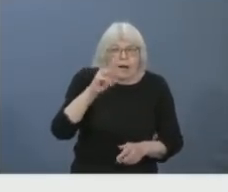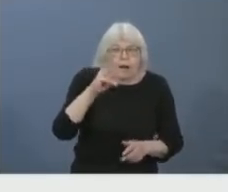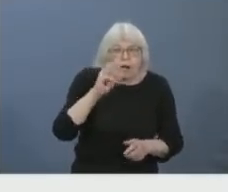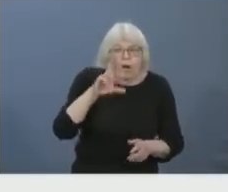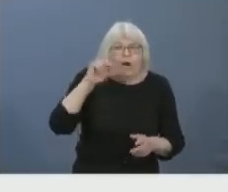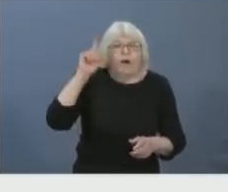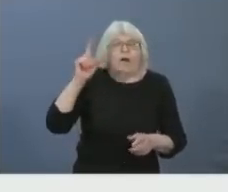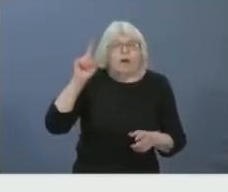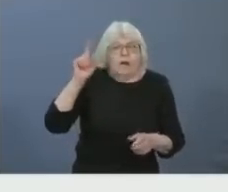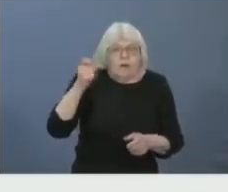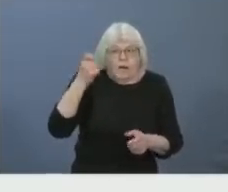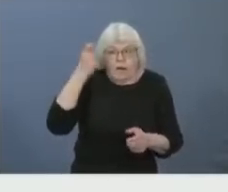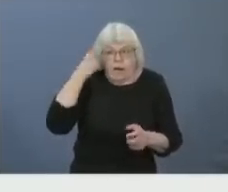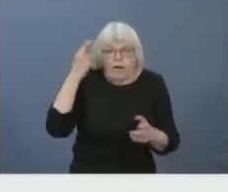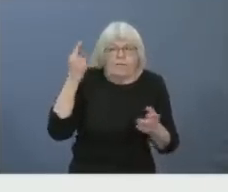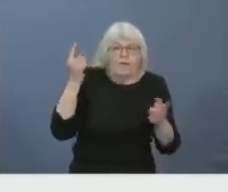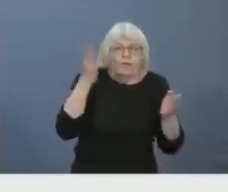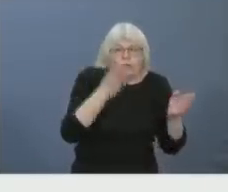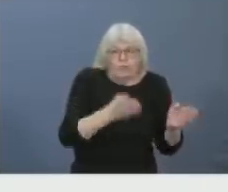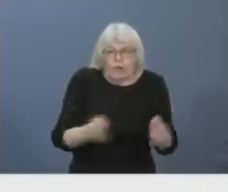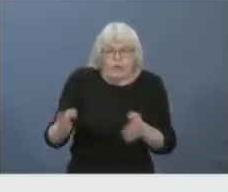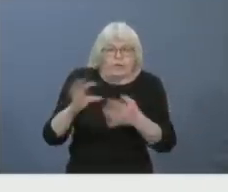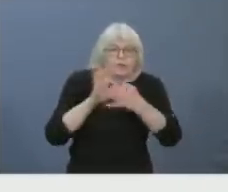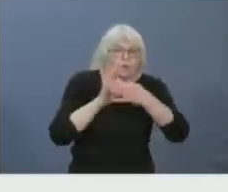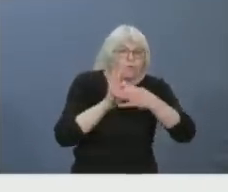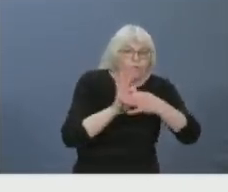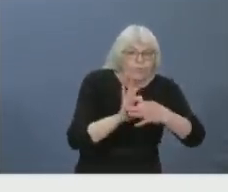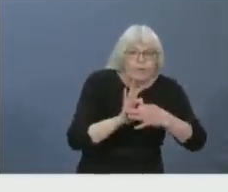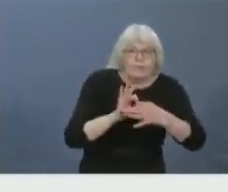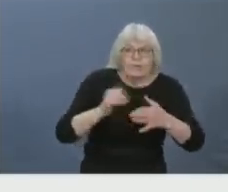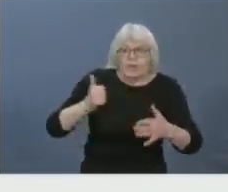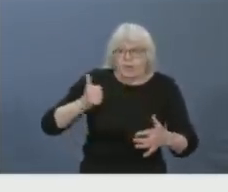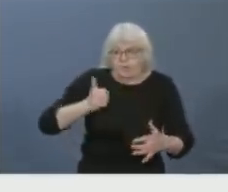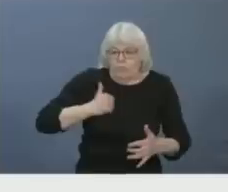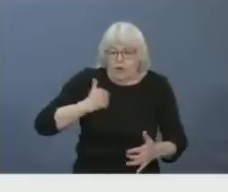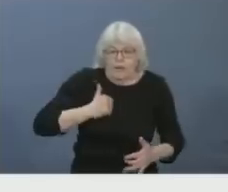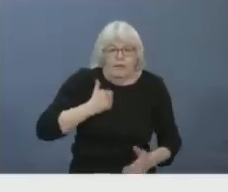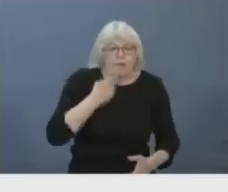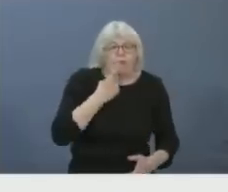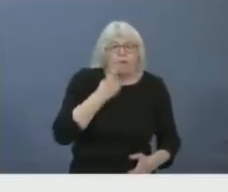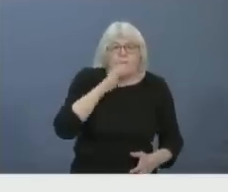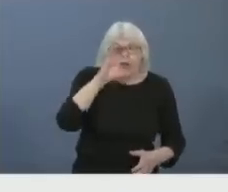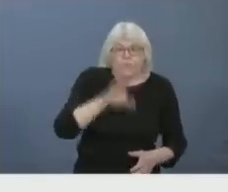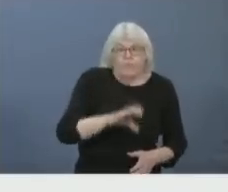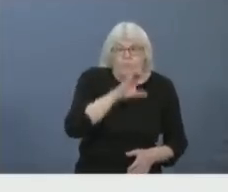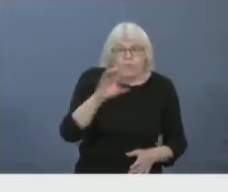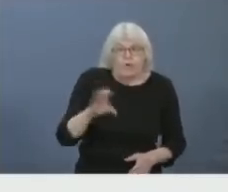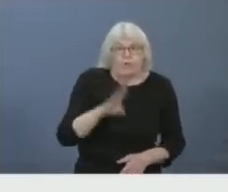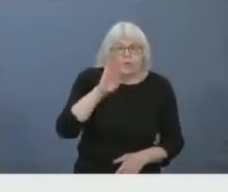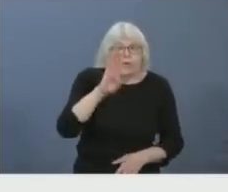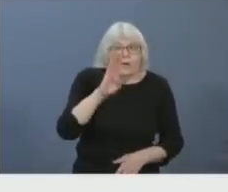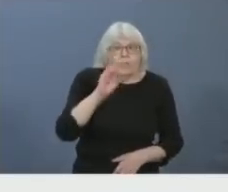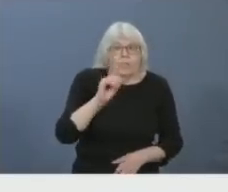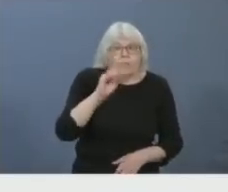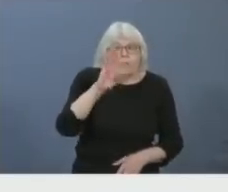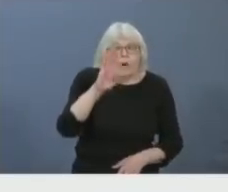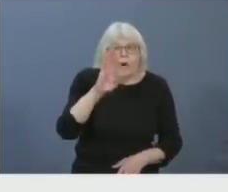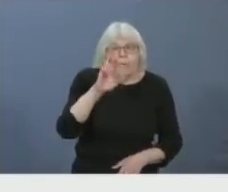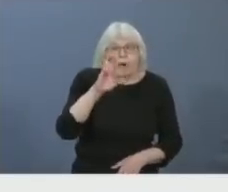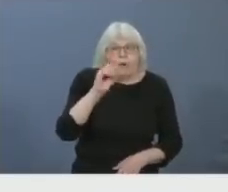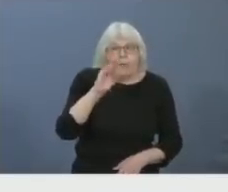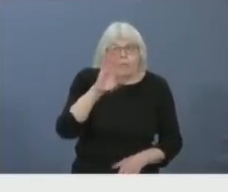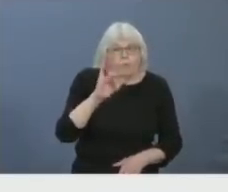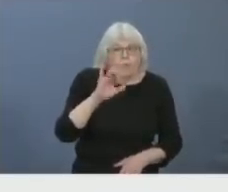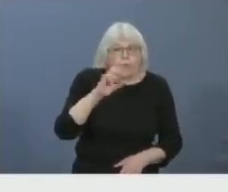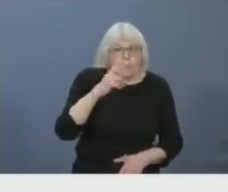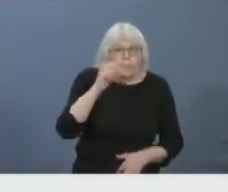Strategic Relations with Canadian Red Cross, Bob Robichaud, Warning Preparedness, Meteorology, Environment and Climate